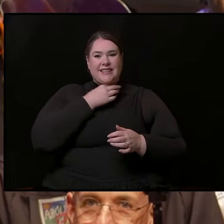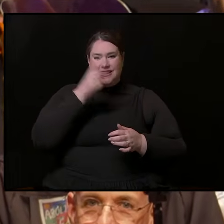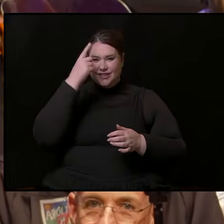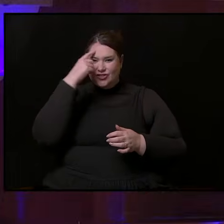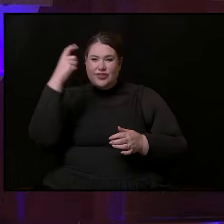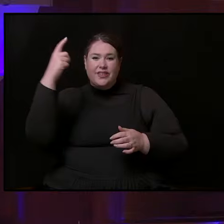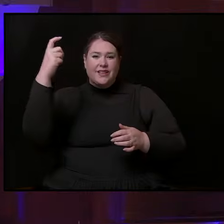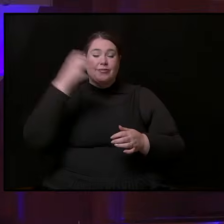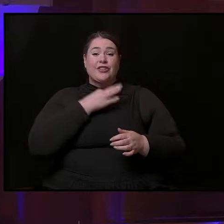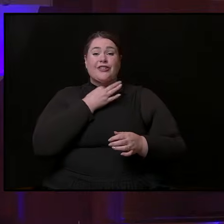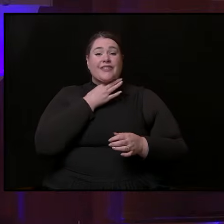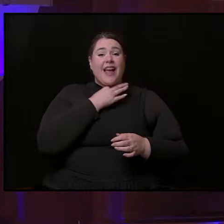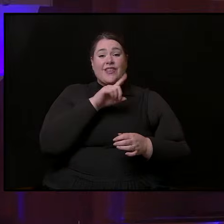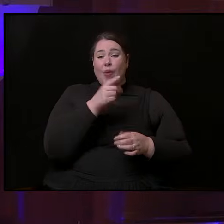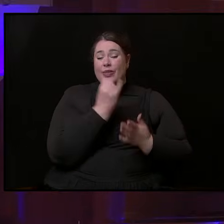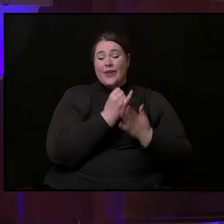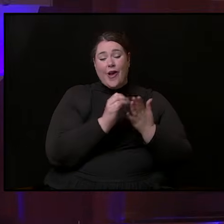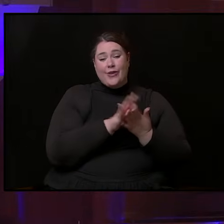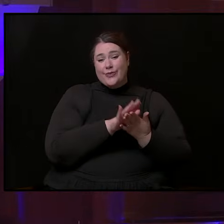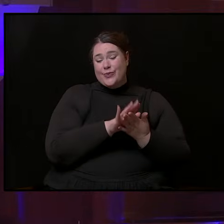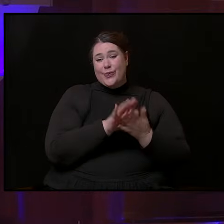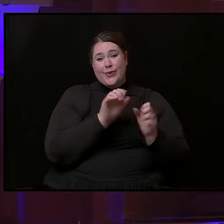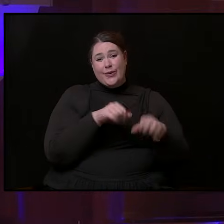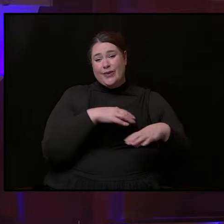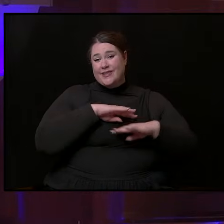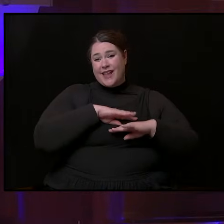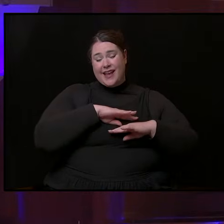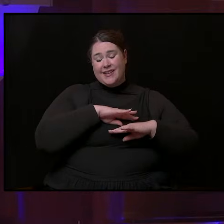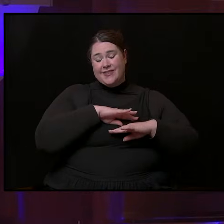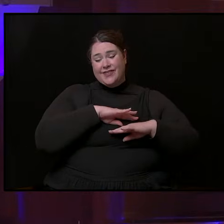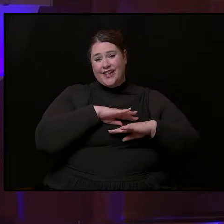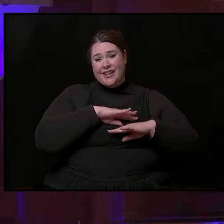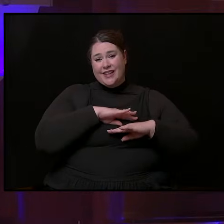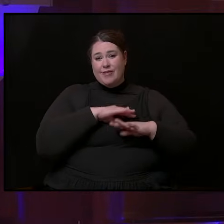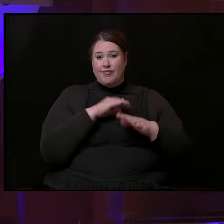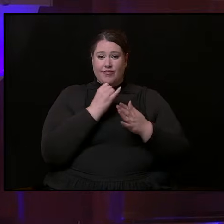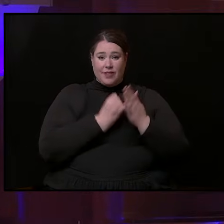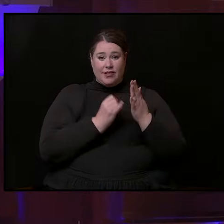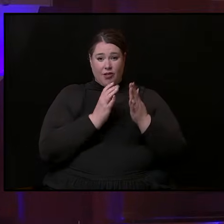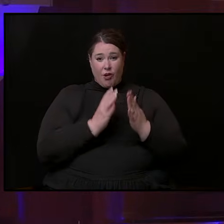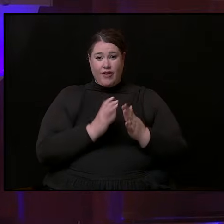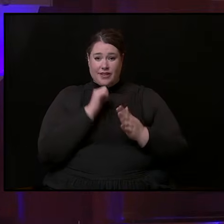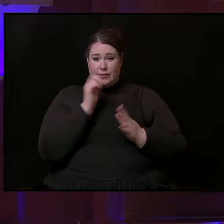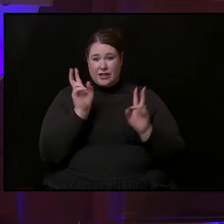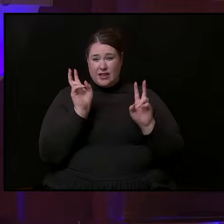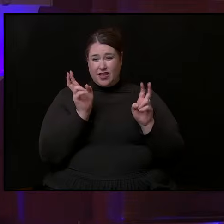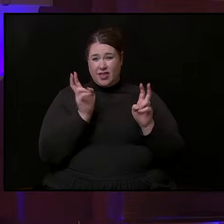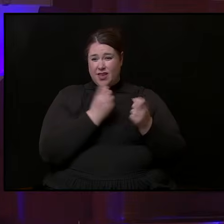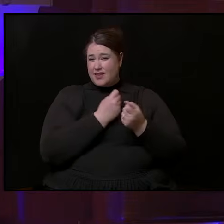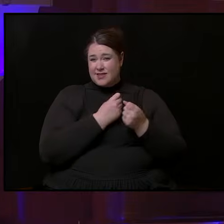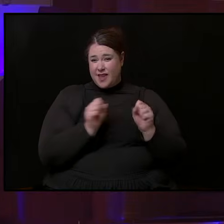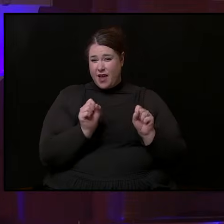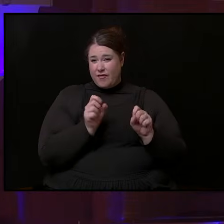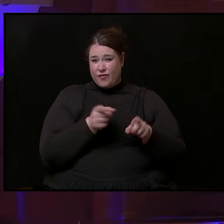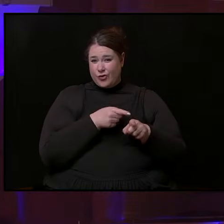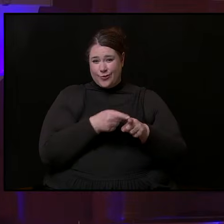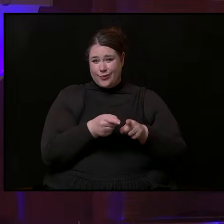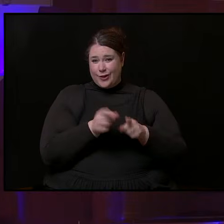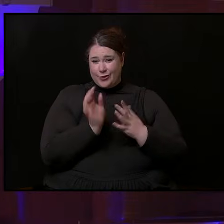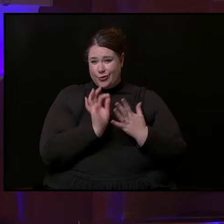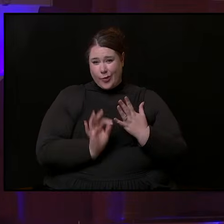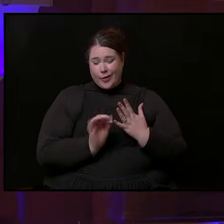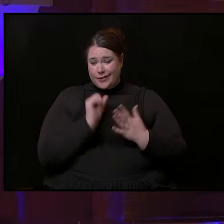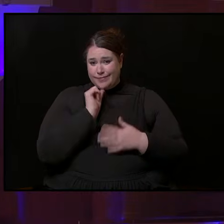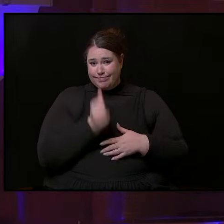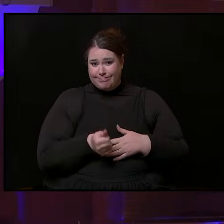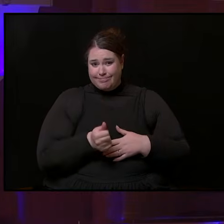art school could entertain, because let's face it, being an artist wasn't exactly the safe career choice. For me,